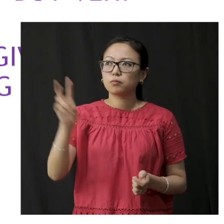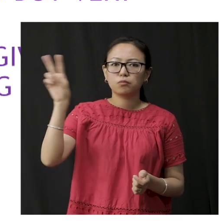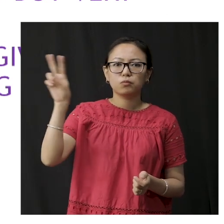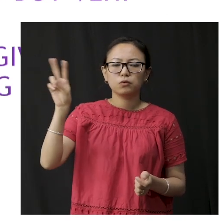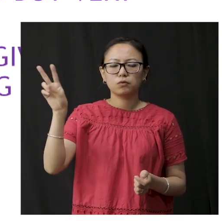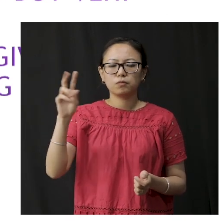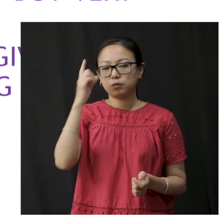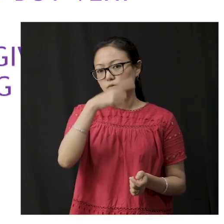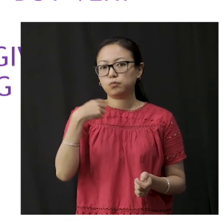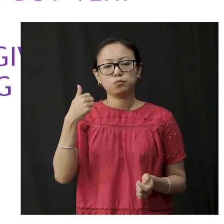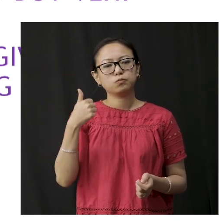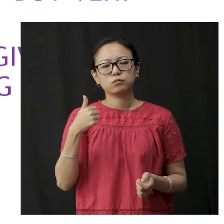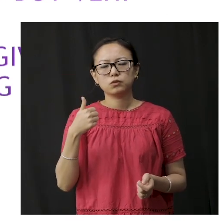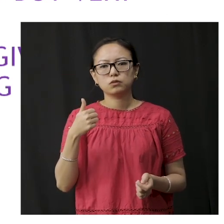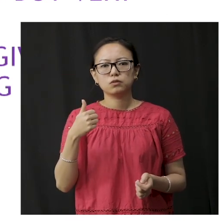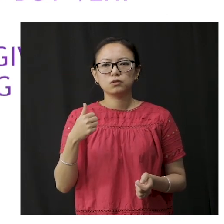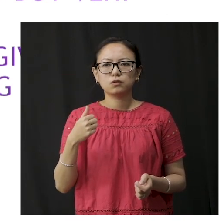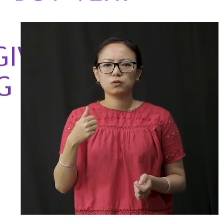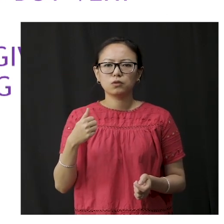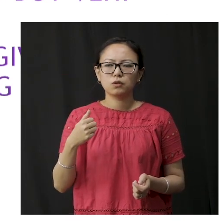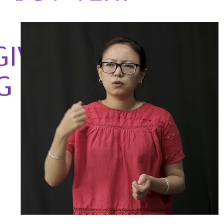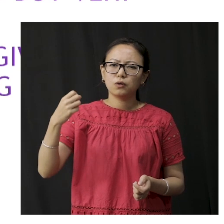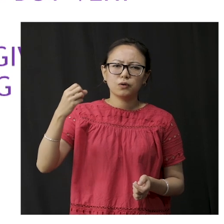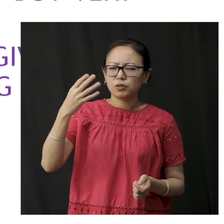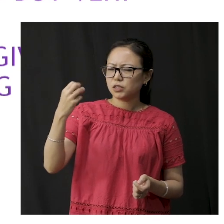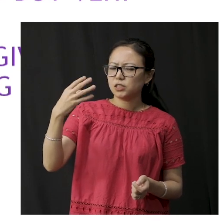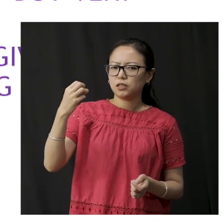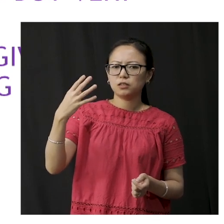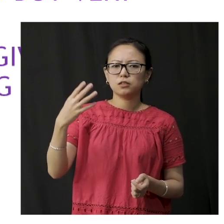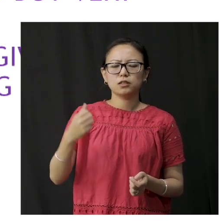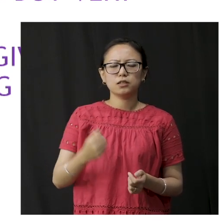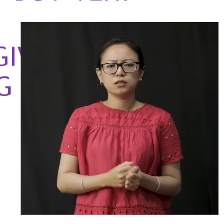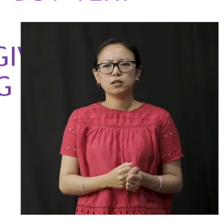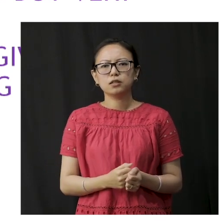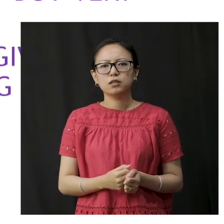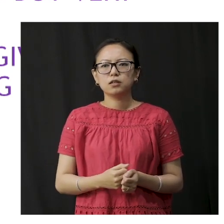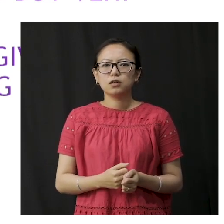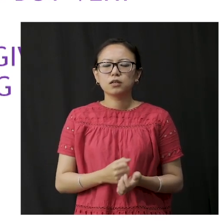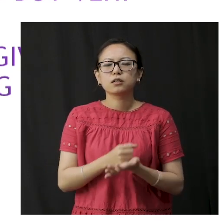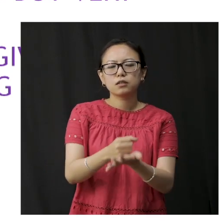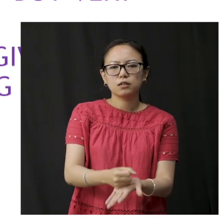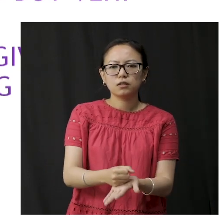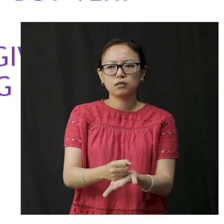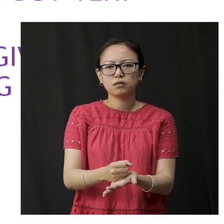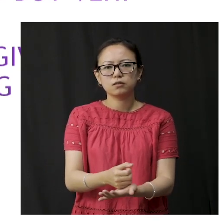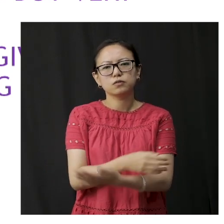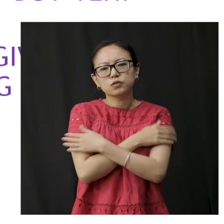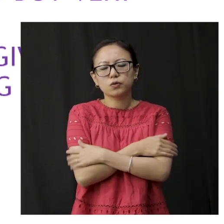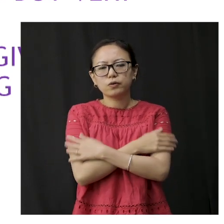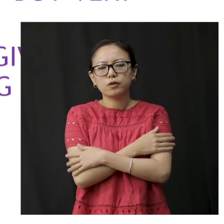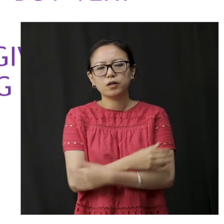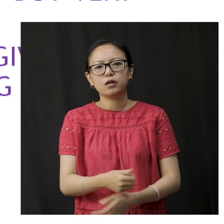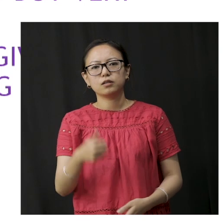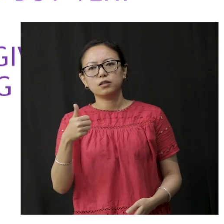keep on shining, giving us light and keeping us warm during the winter. Let's all read